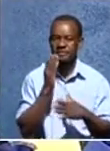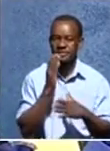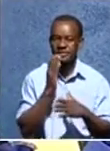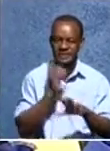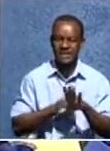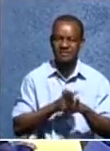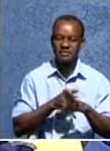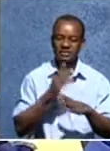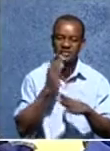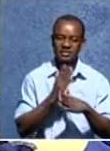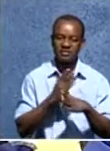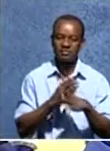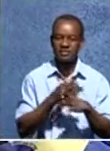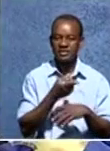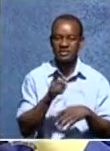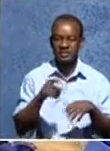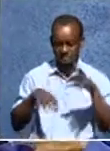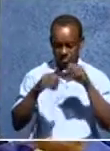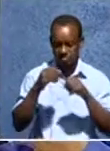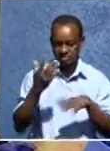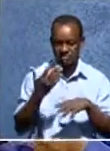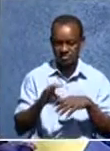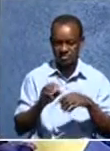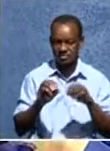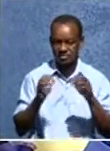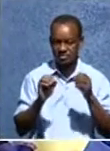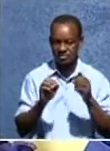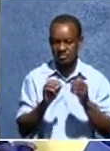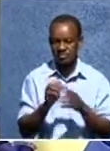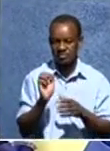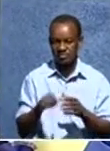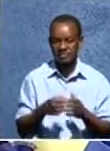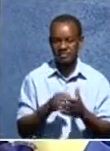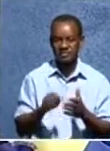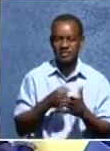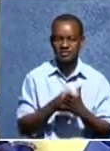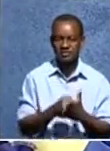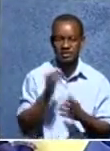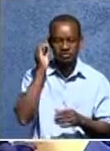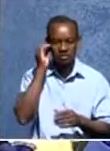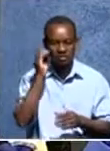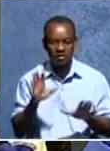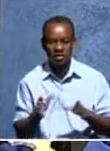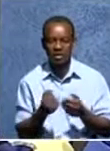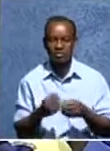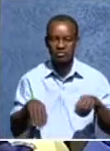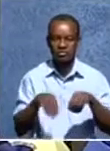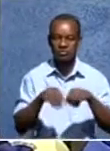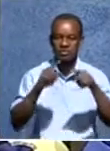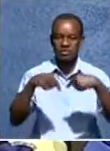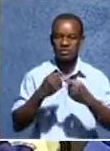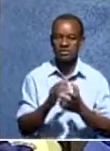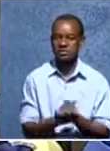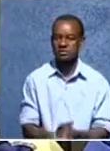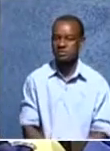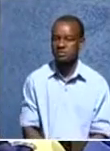want to call it talent, because in hospitality it's a talent and it's a way of doing things. Because you've got to have the passion for it. Staff, exactly. The passion. Yeah. The attitude